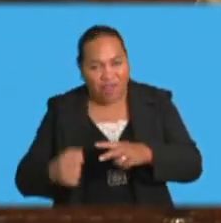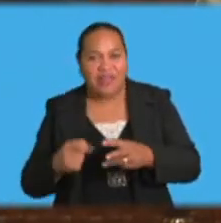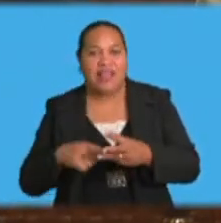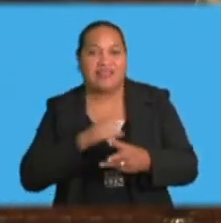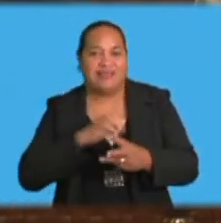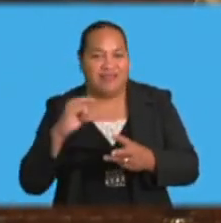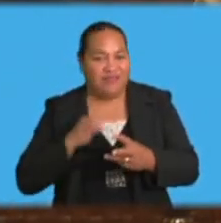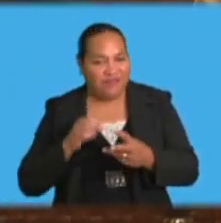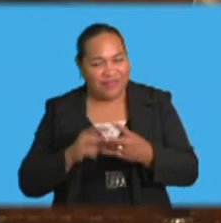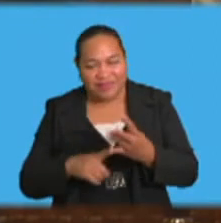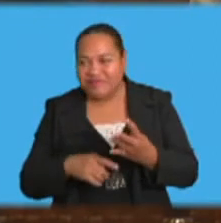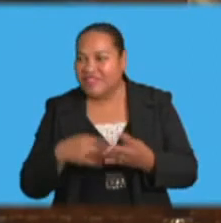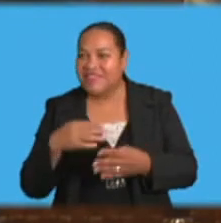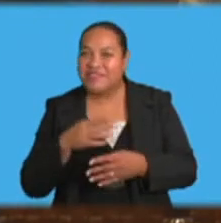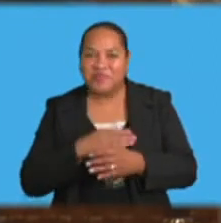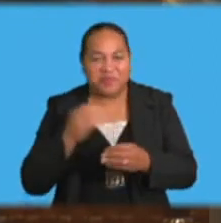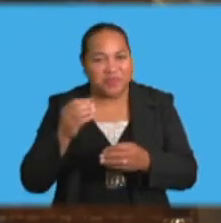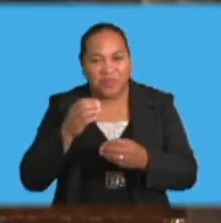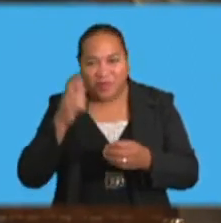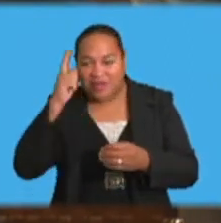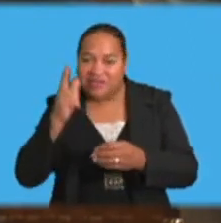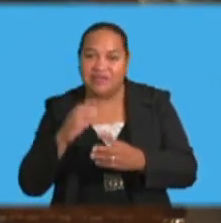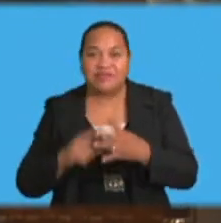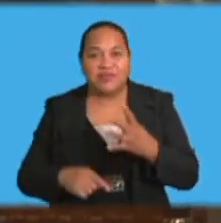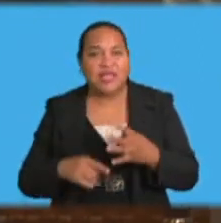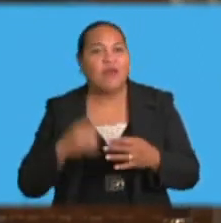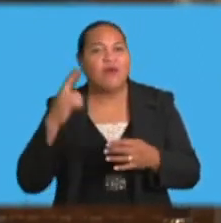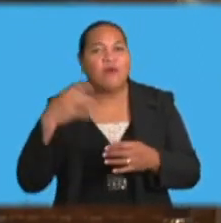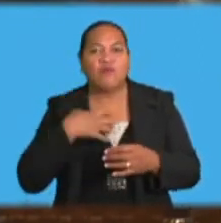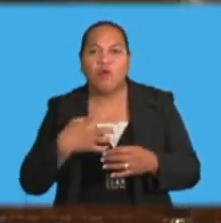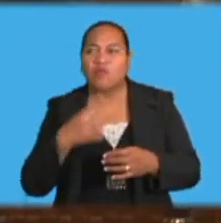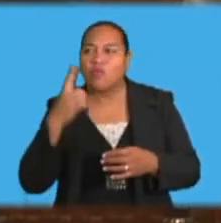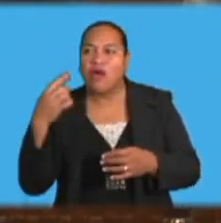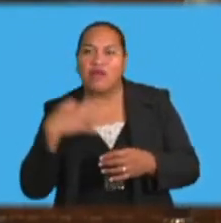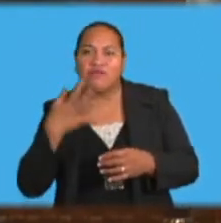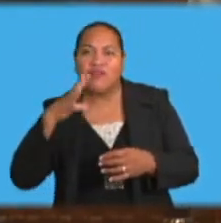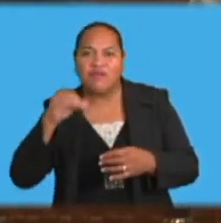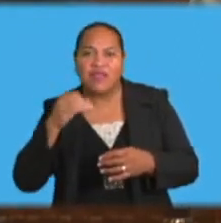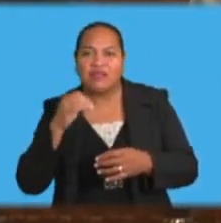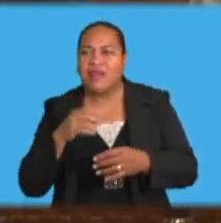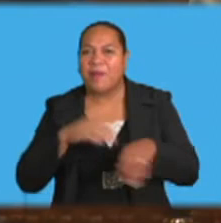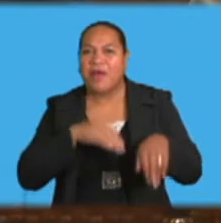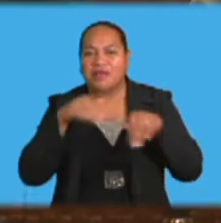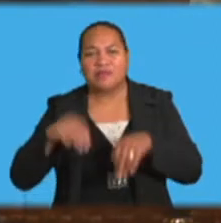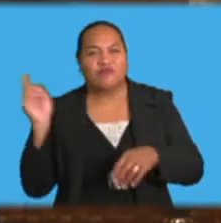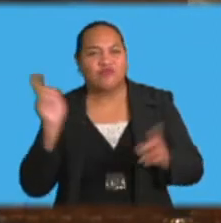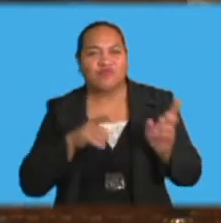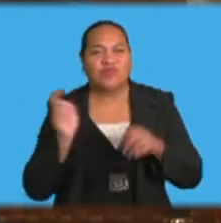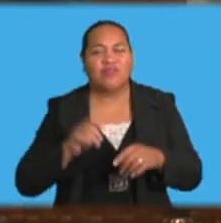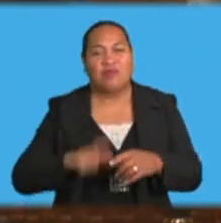Workshops were conducted in Lambasa and Lautoka for more than 350 participants. These participants came from workplaces,